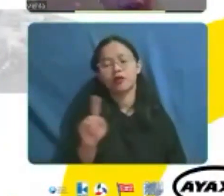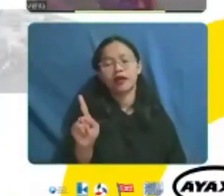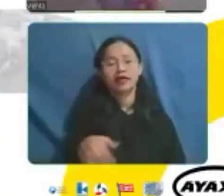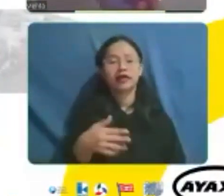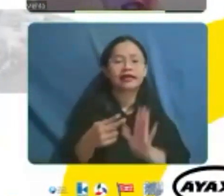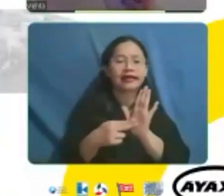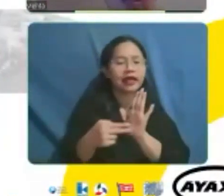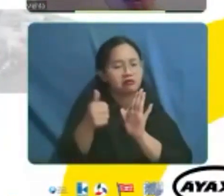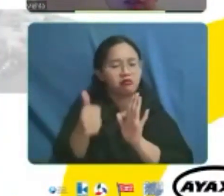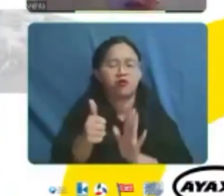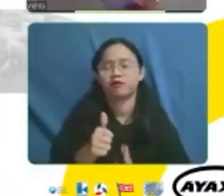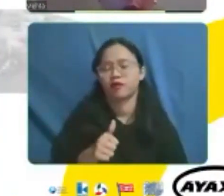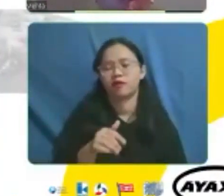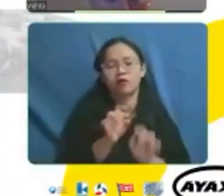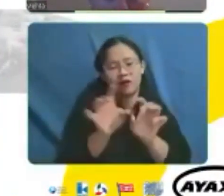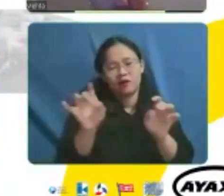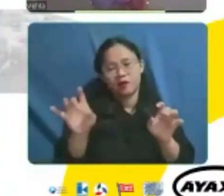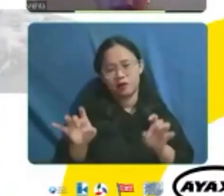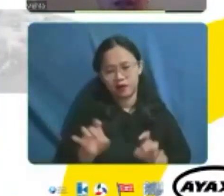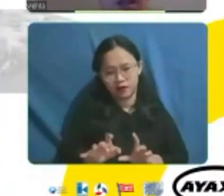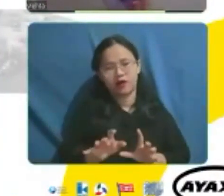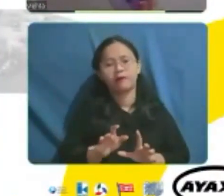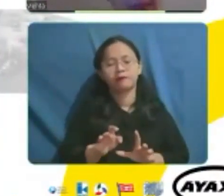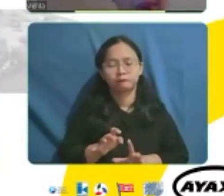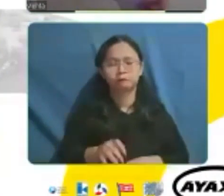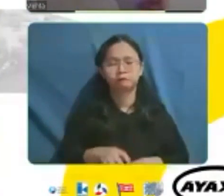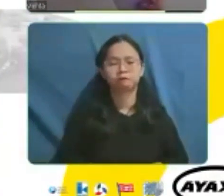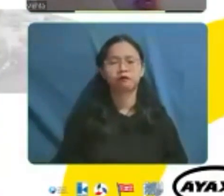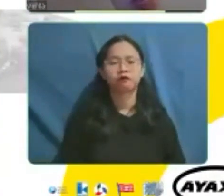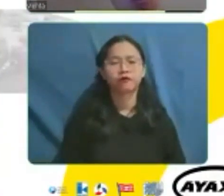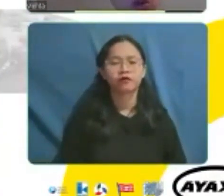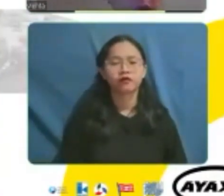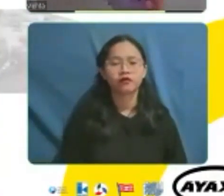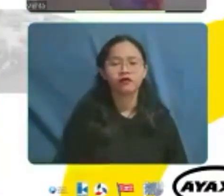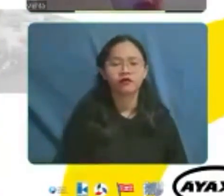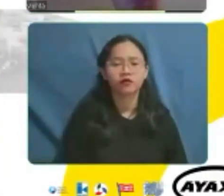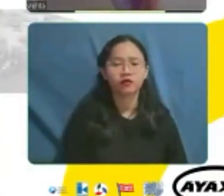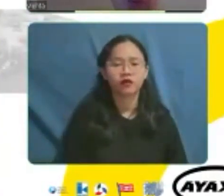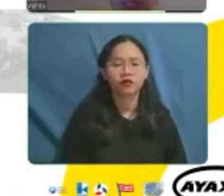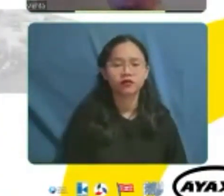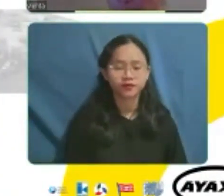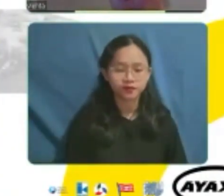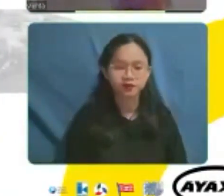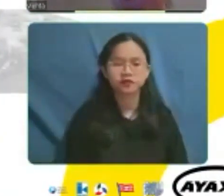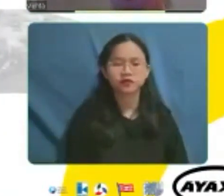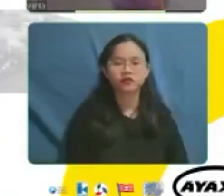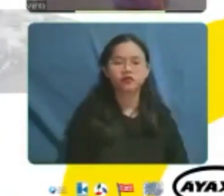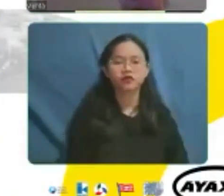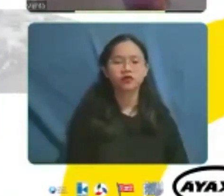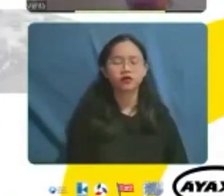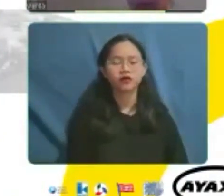that there are differences in terms of who are the subpopulations who are most vulnerable to air pollution.